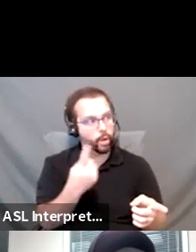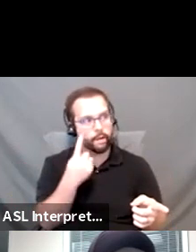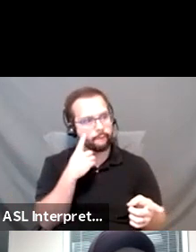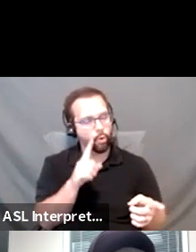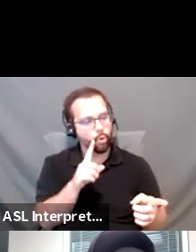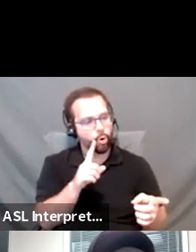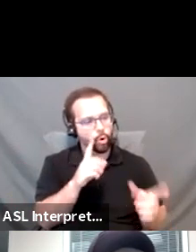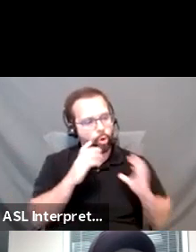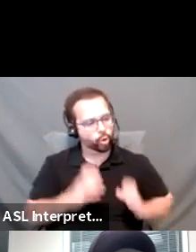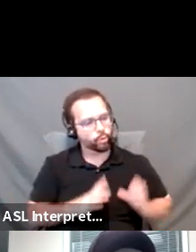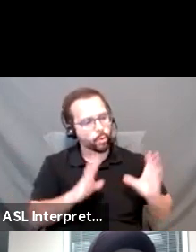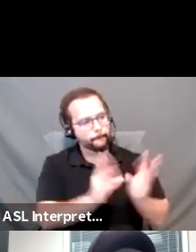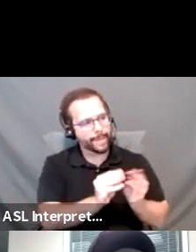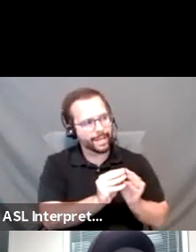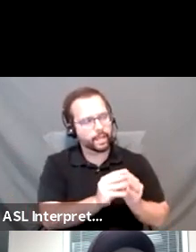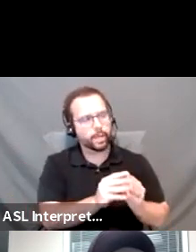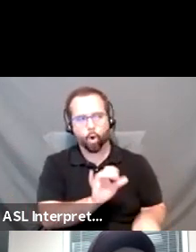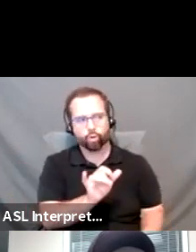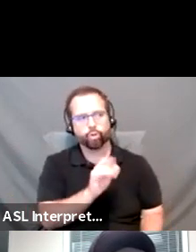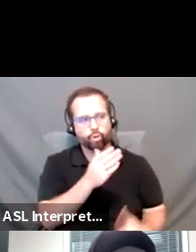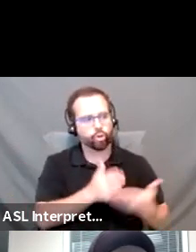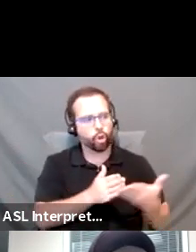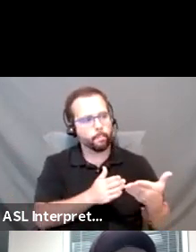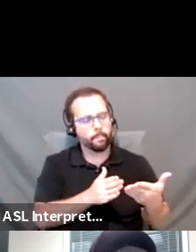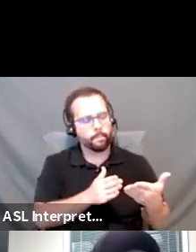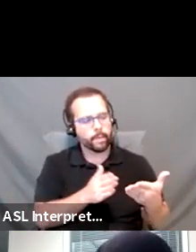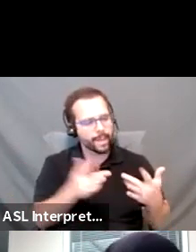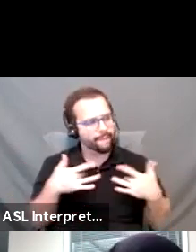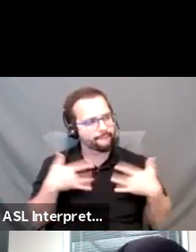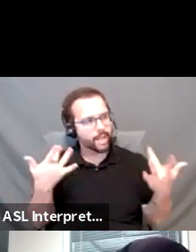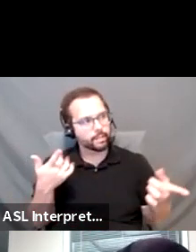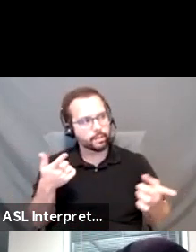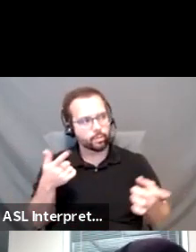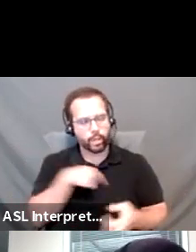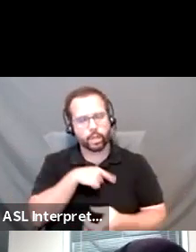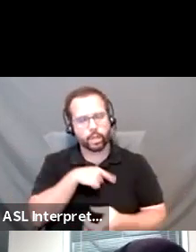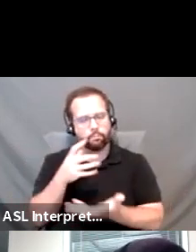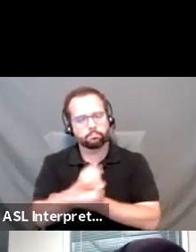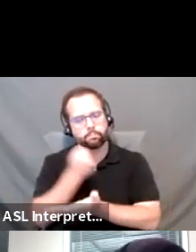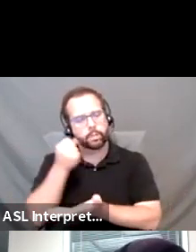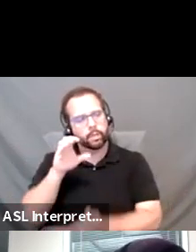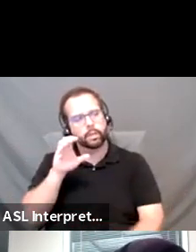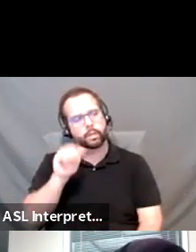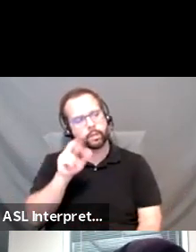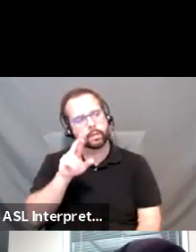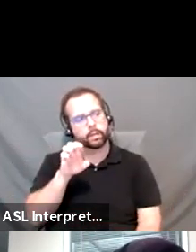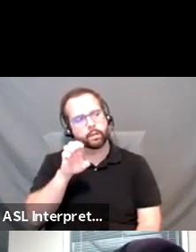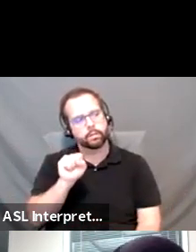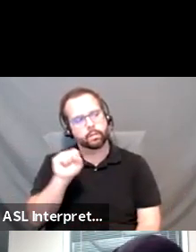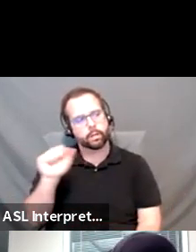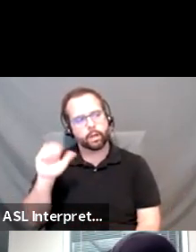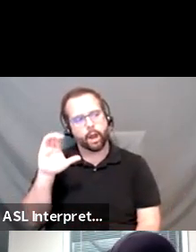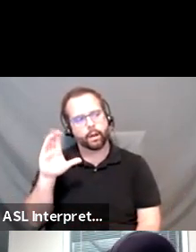in activities. We utilize some of our CARES Act money and we put it around technology. Technology being,